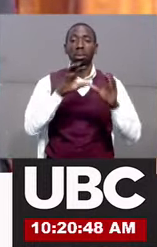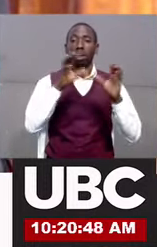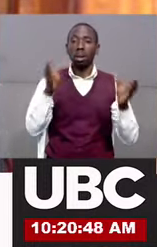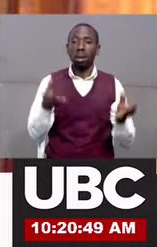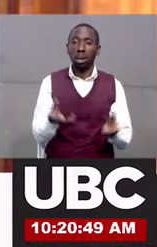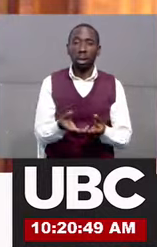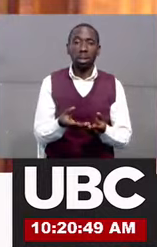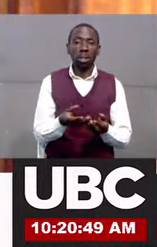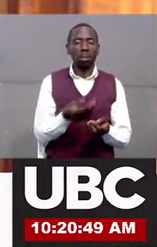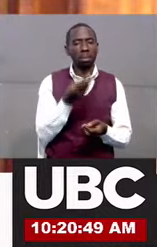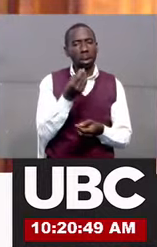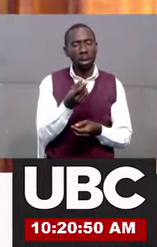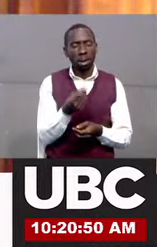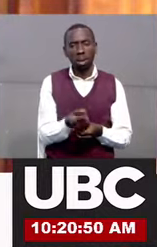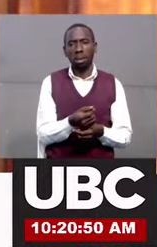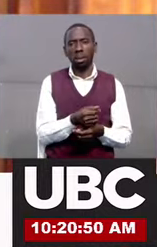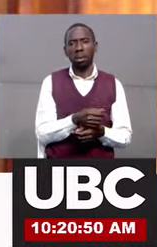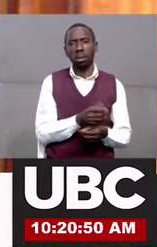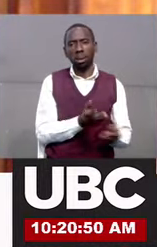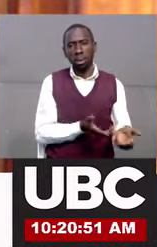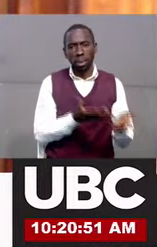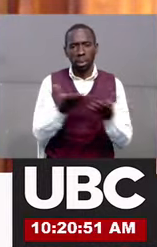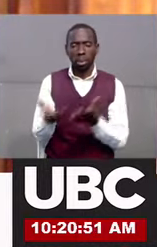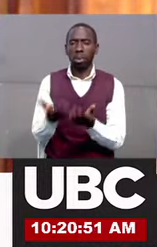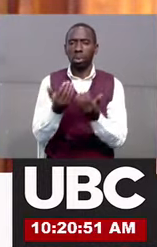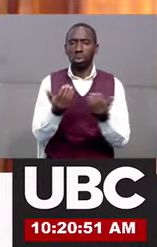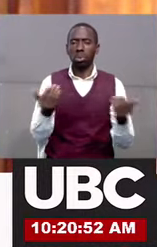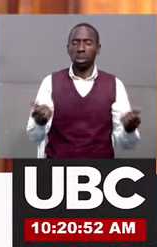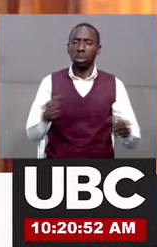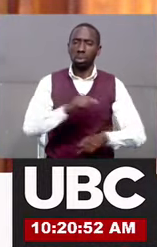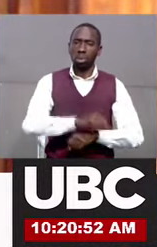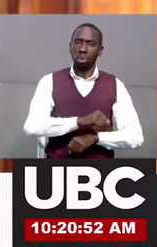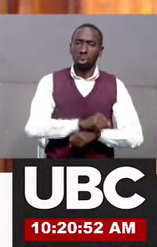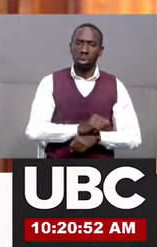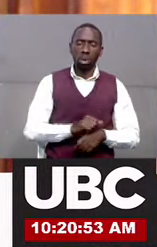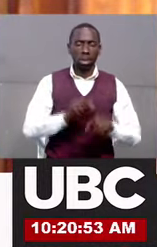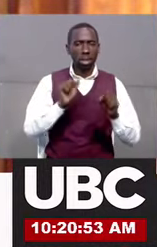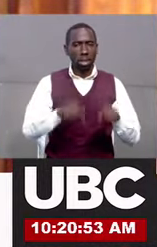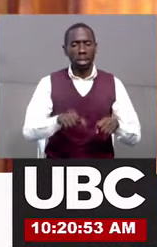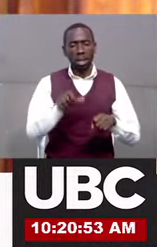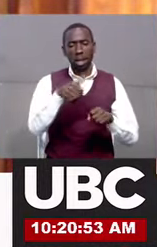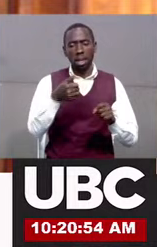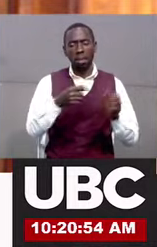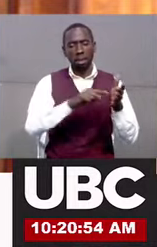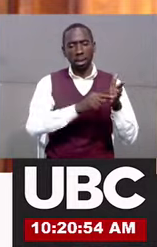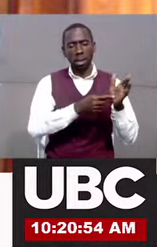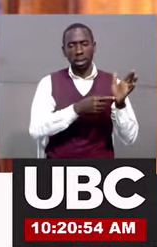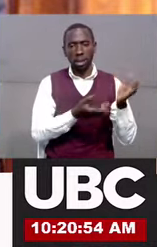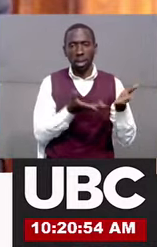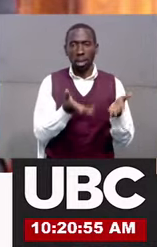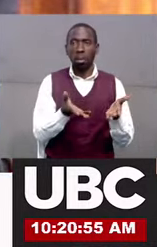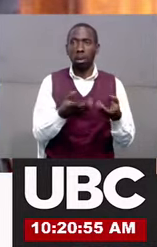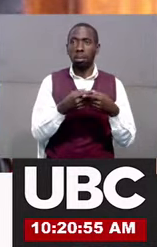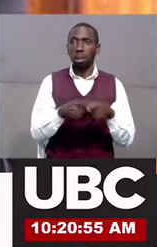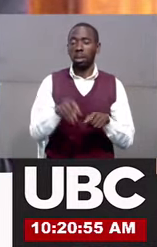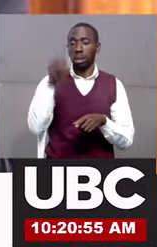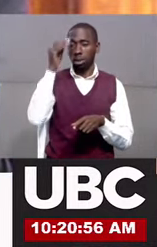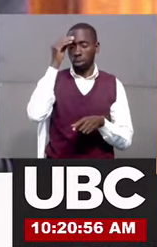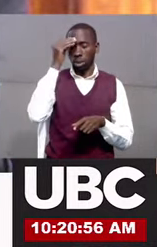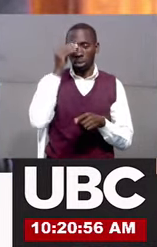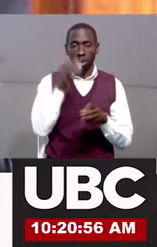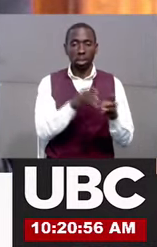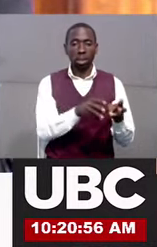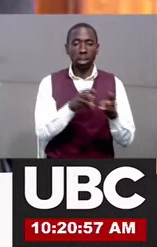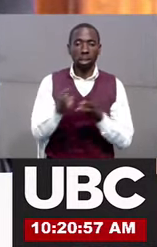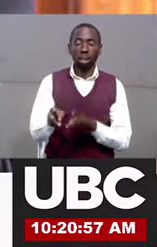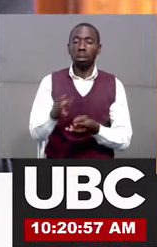are sacrificing to take their children to school. Yes, there might be other factors, but our education system, particularly because